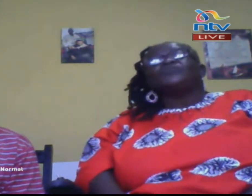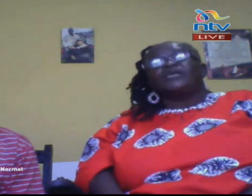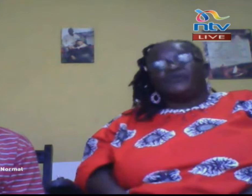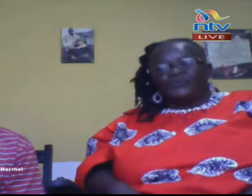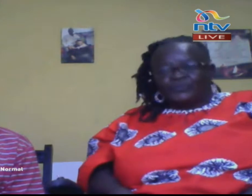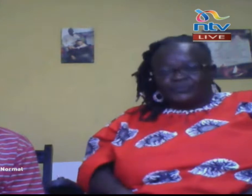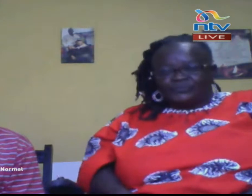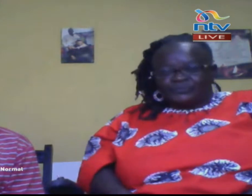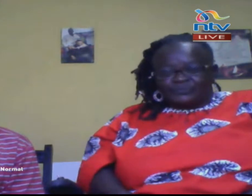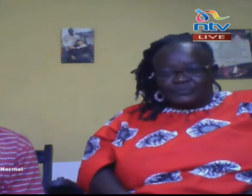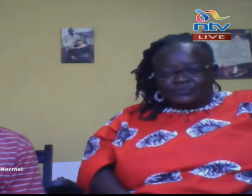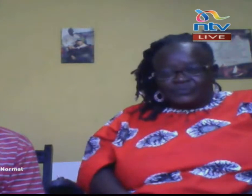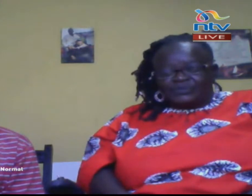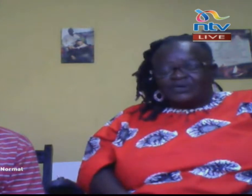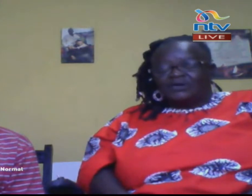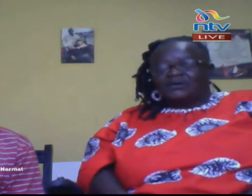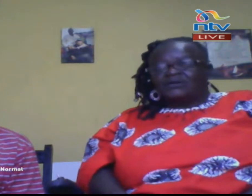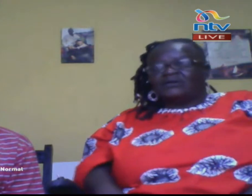went to KU.